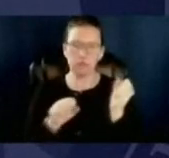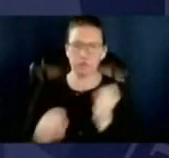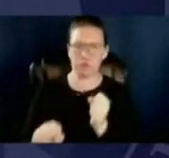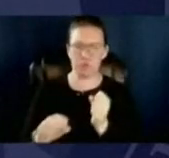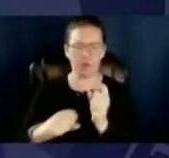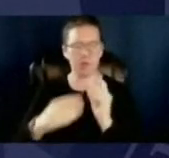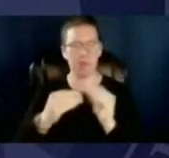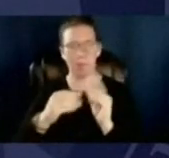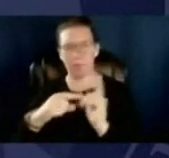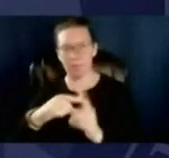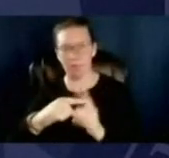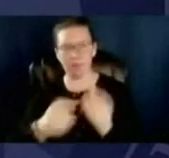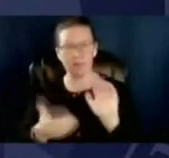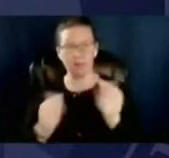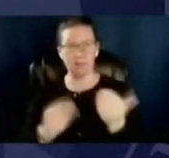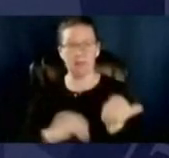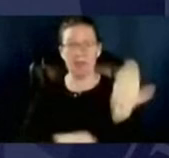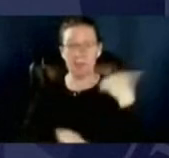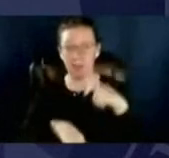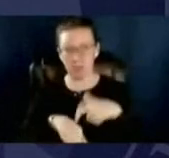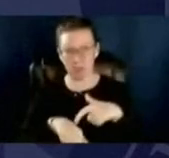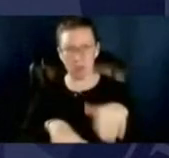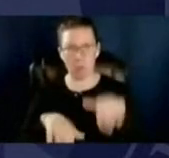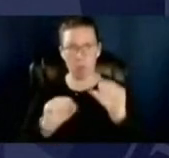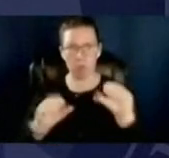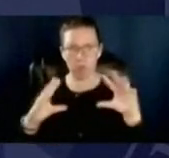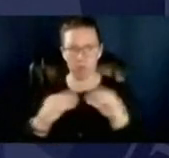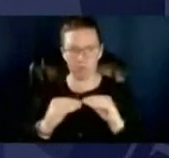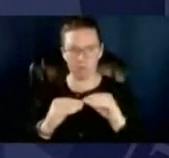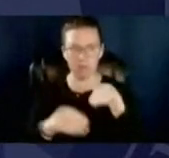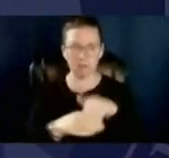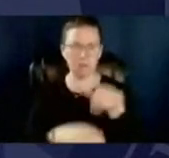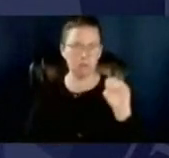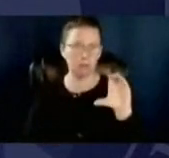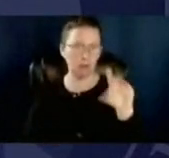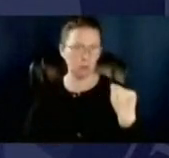time we had the annual meetings in October.